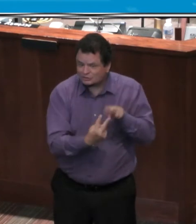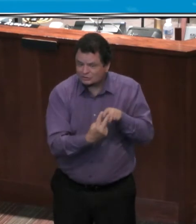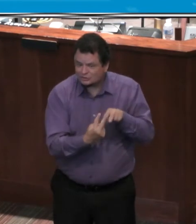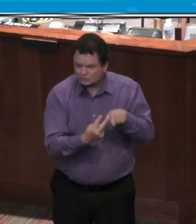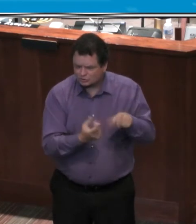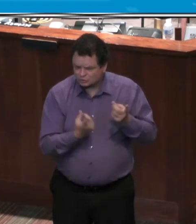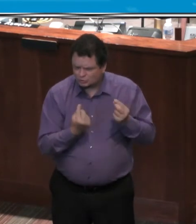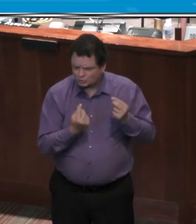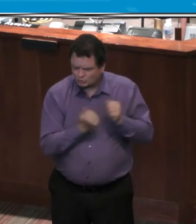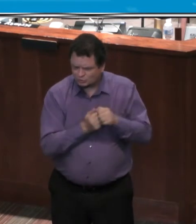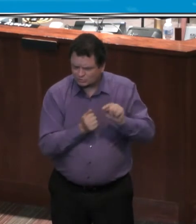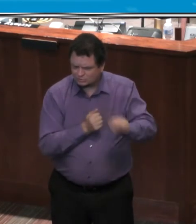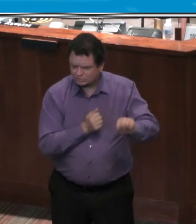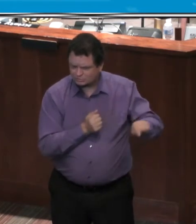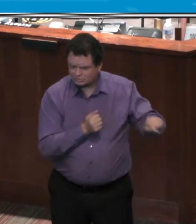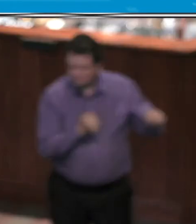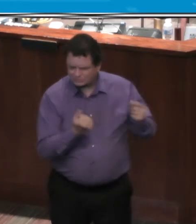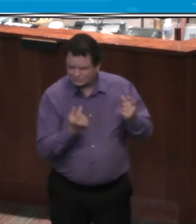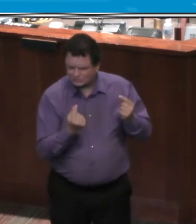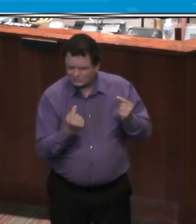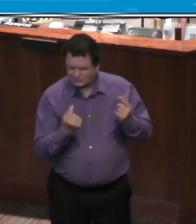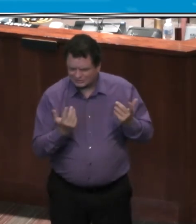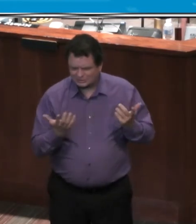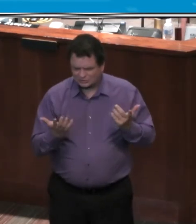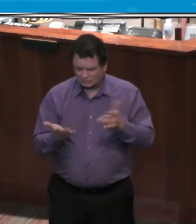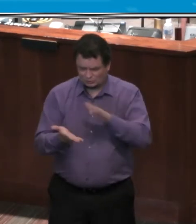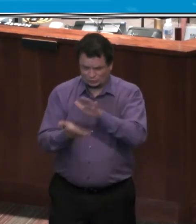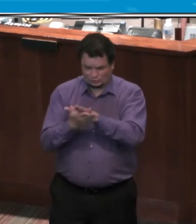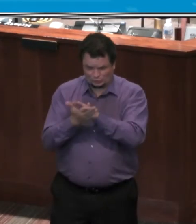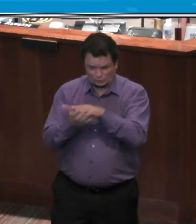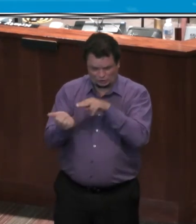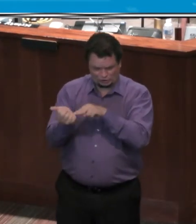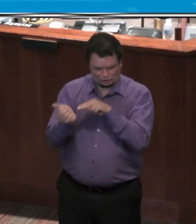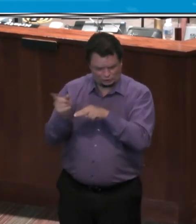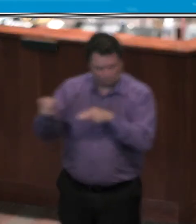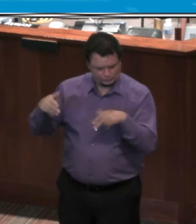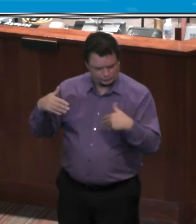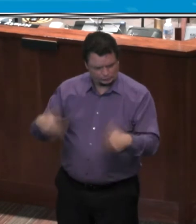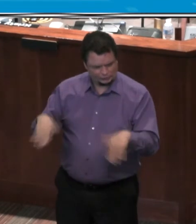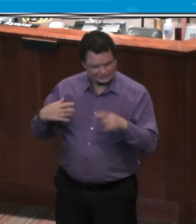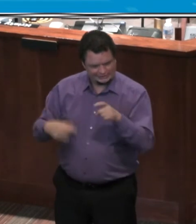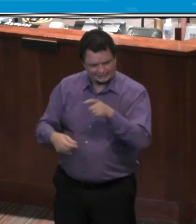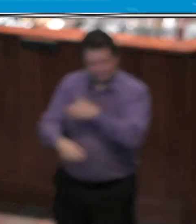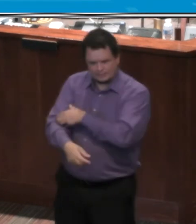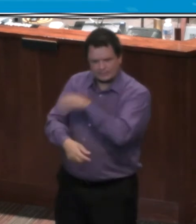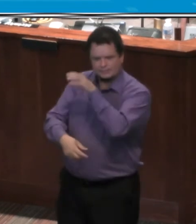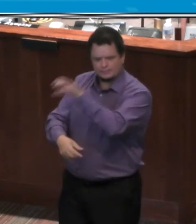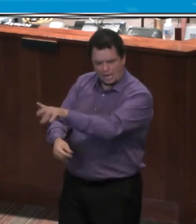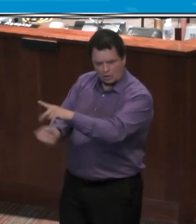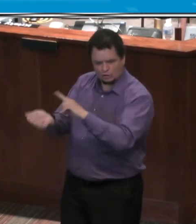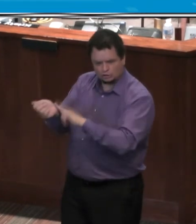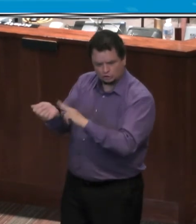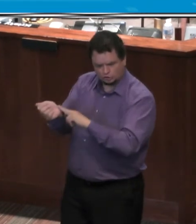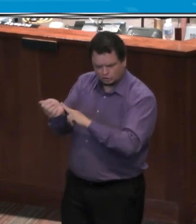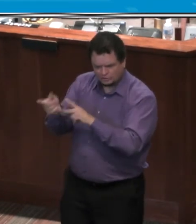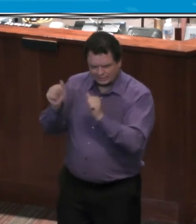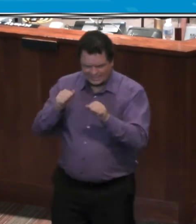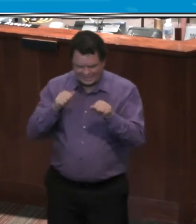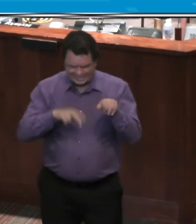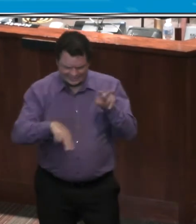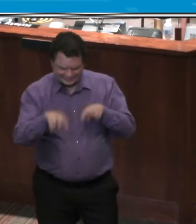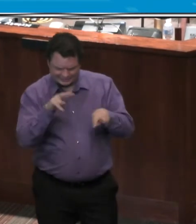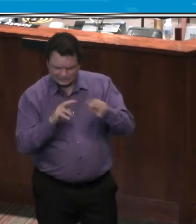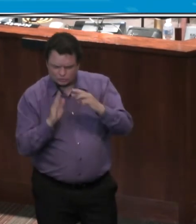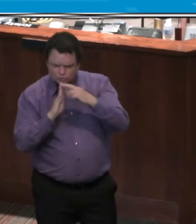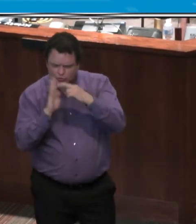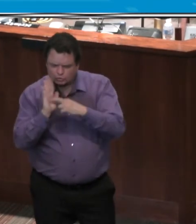of empowering the school nurses and the schools to identify these algorithms and really kind of work through them and arming them with